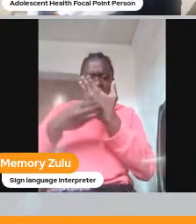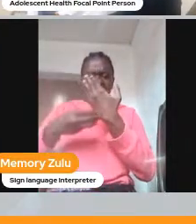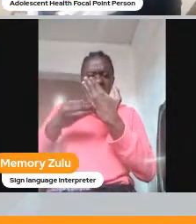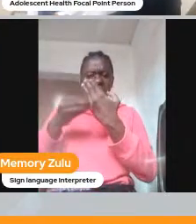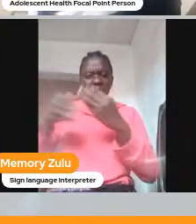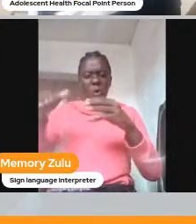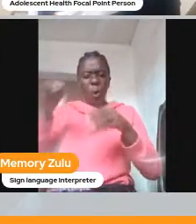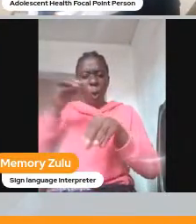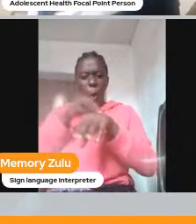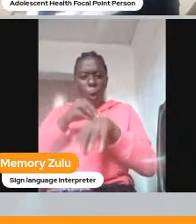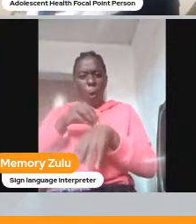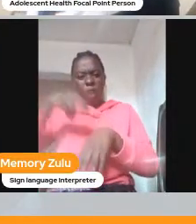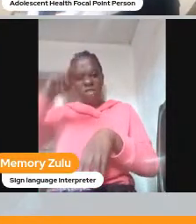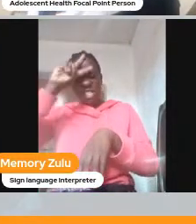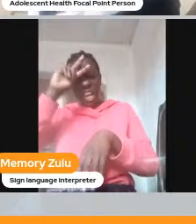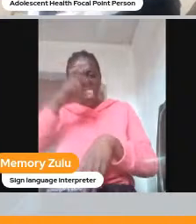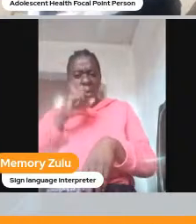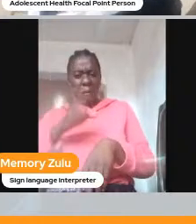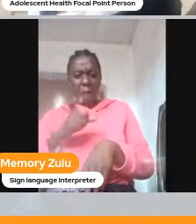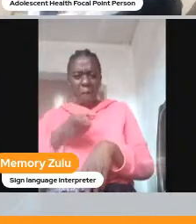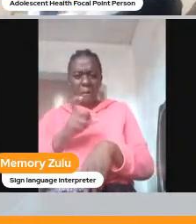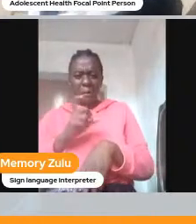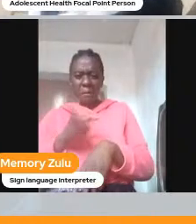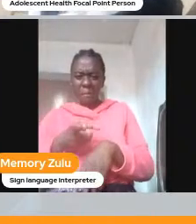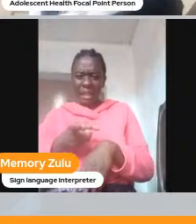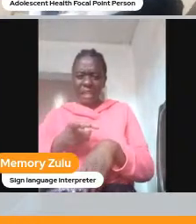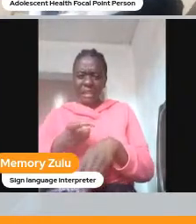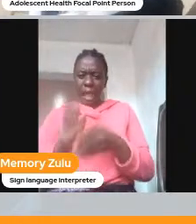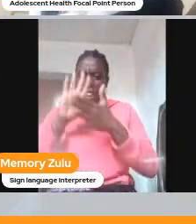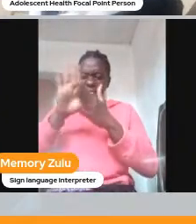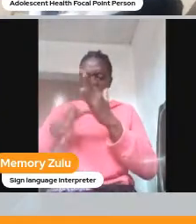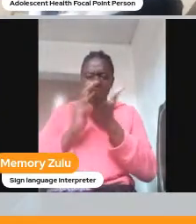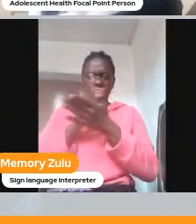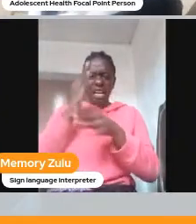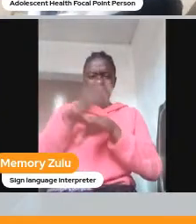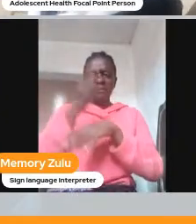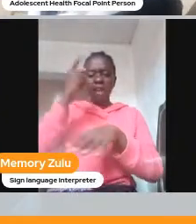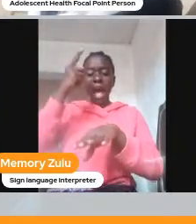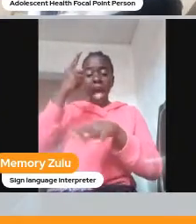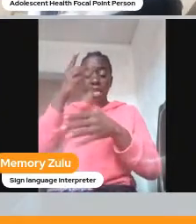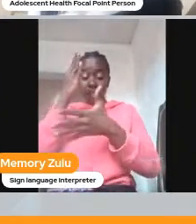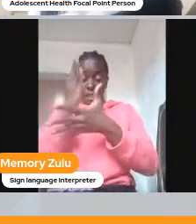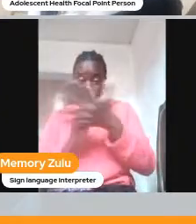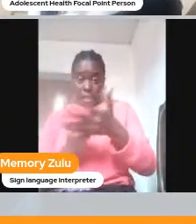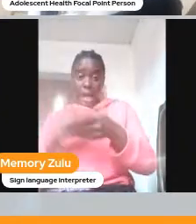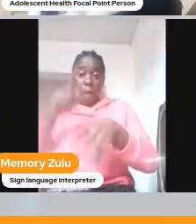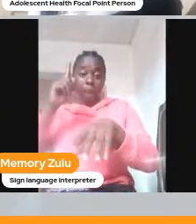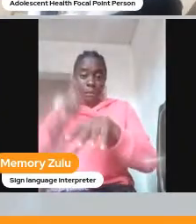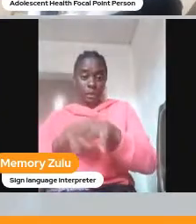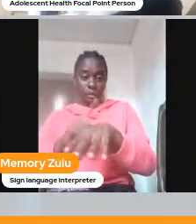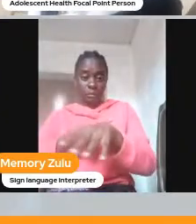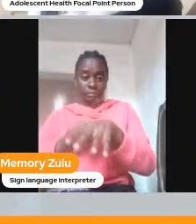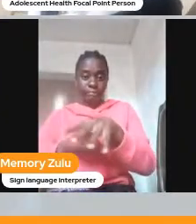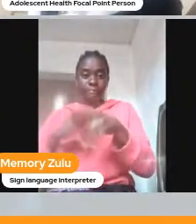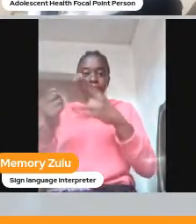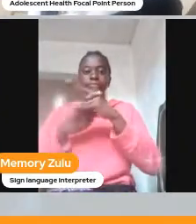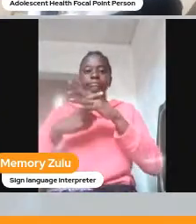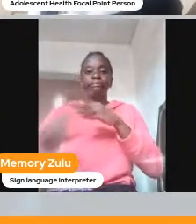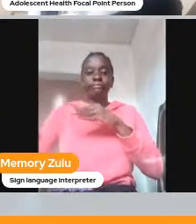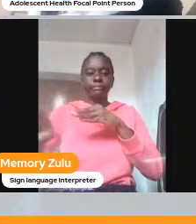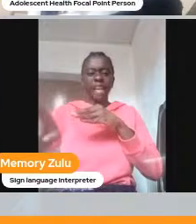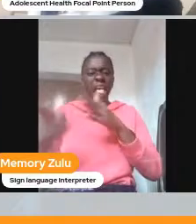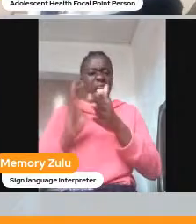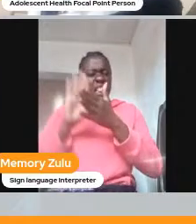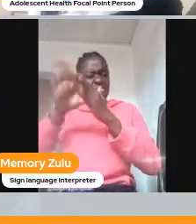to treat. I'm sure you've heard of a saying where they say STIs are very stubborn to treat. They are treatable, but they are very stubborn.